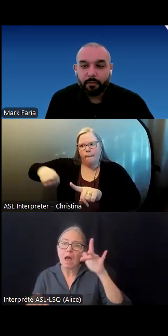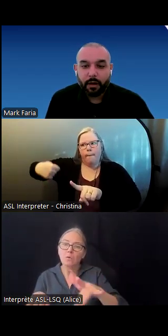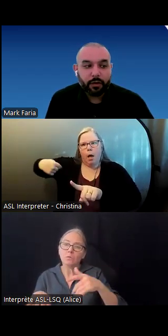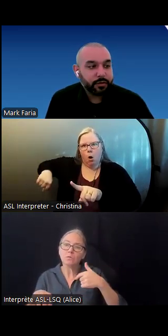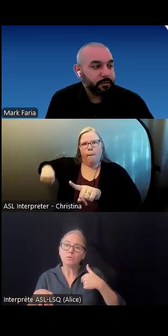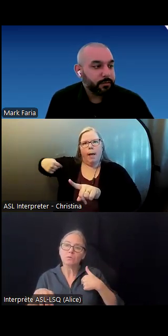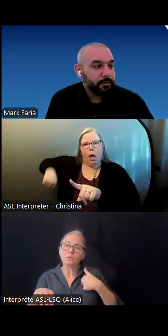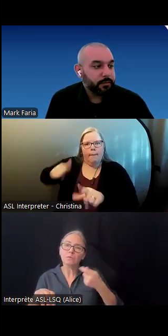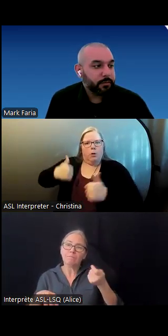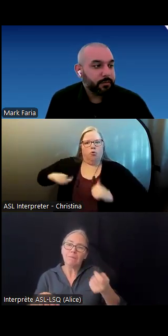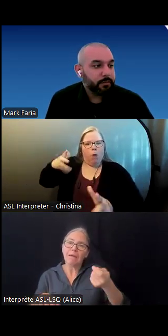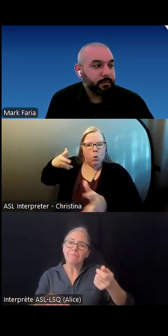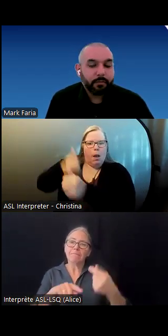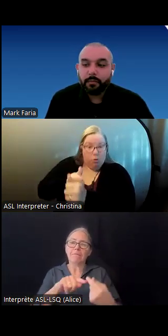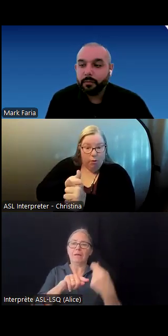I also